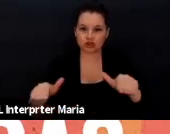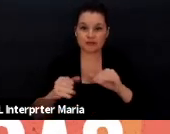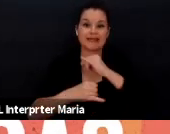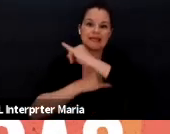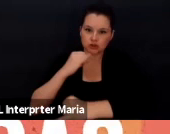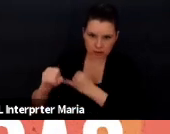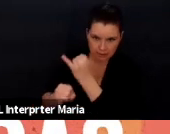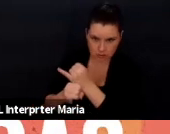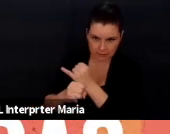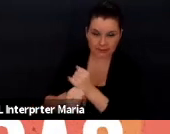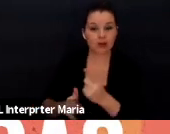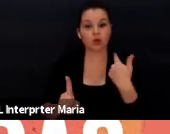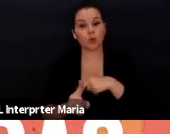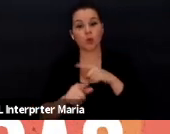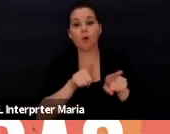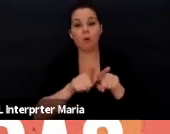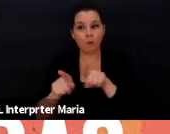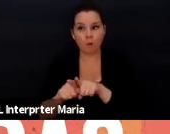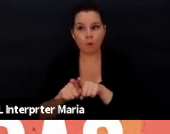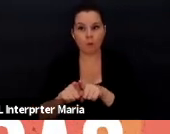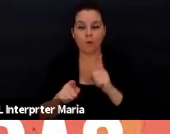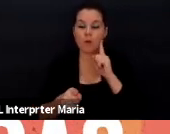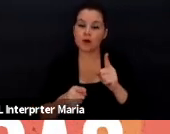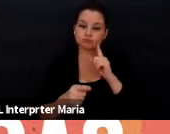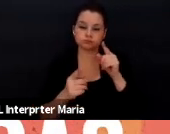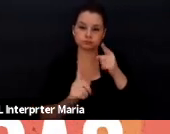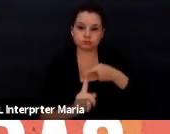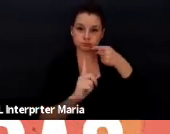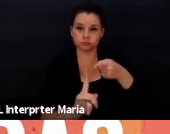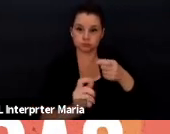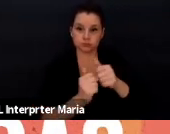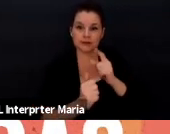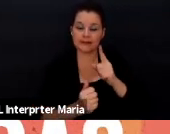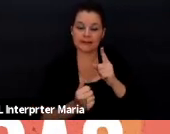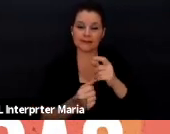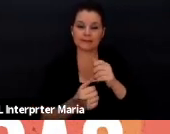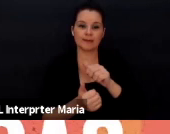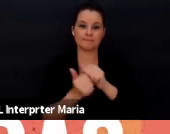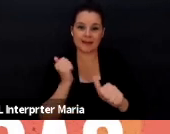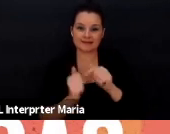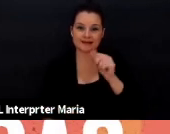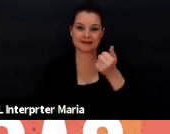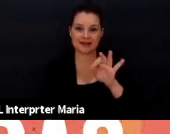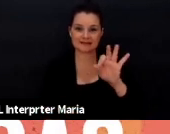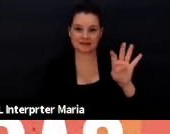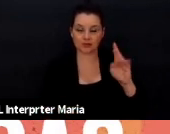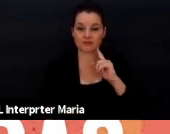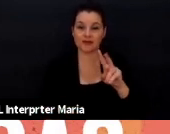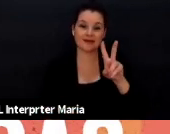internationally. We are also key organizers in passing the 1994 Violence Against Women